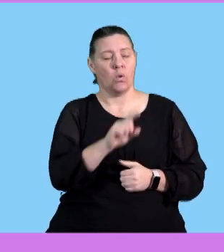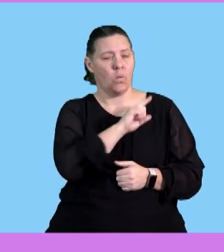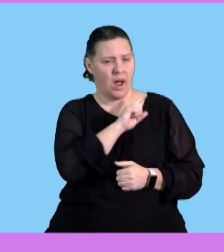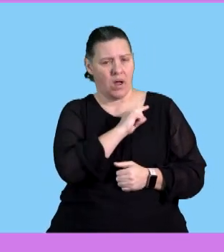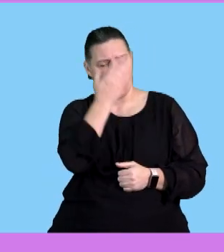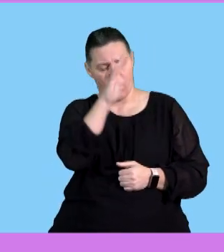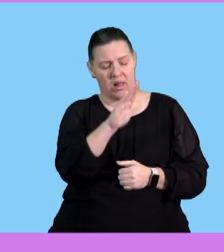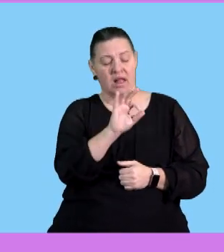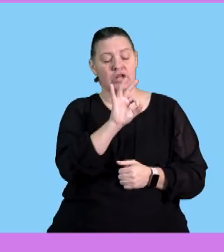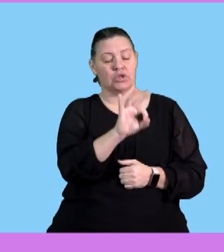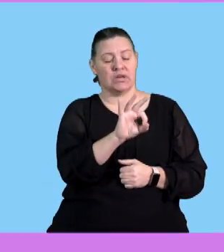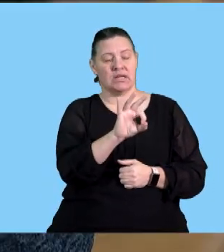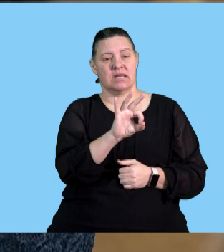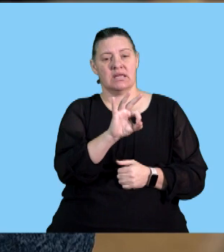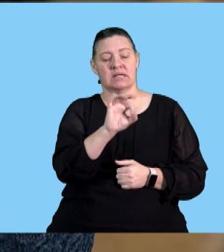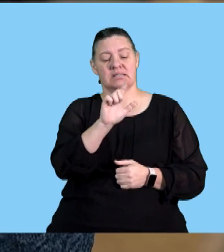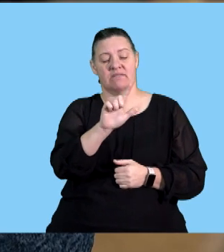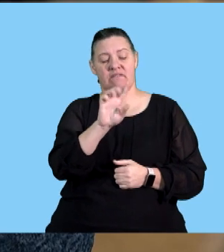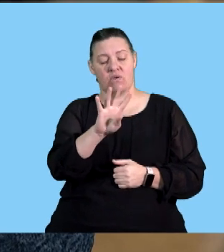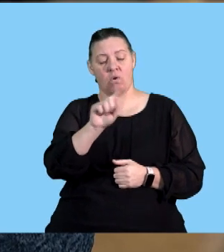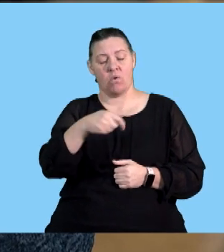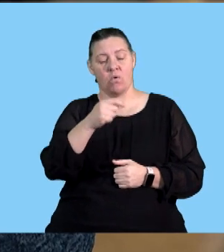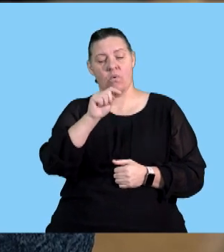firstly, because we already know that